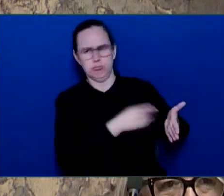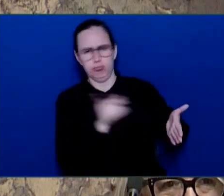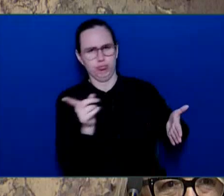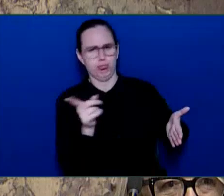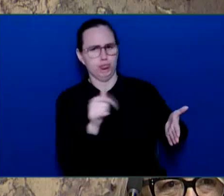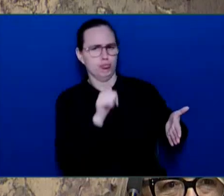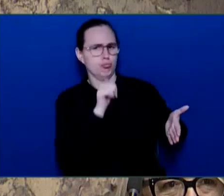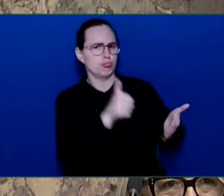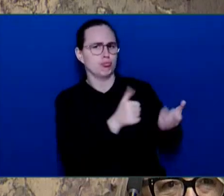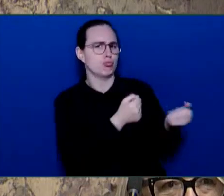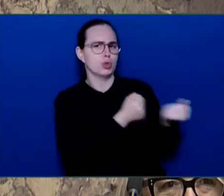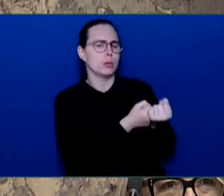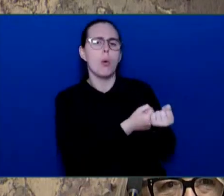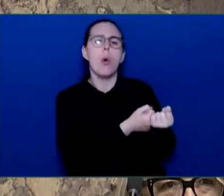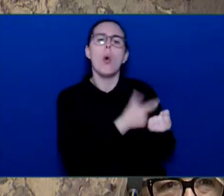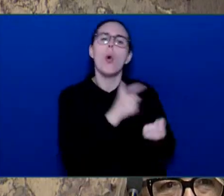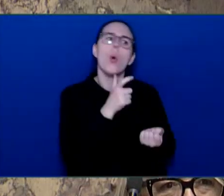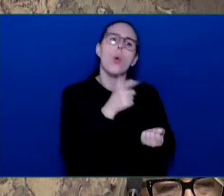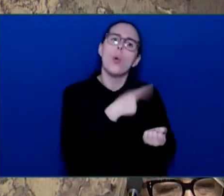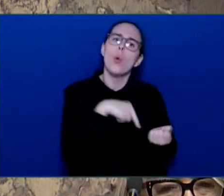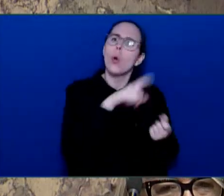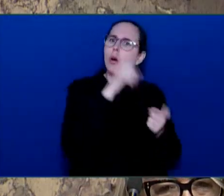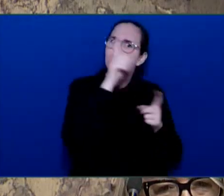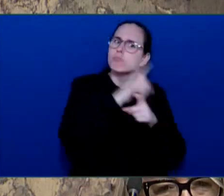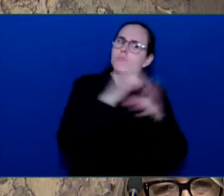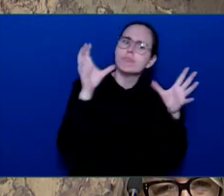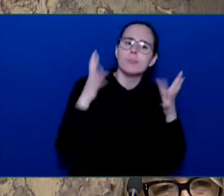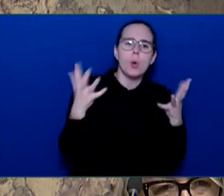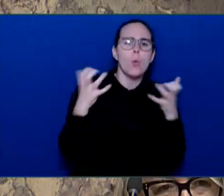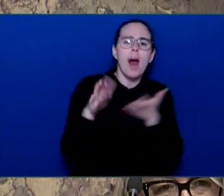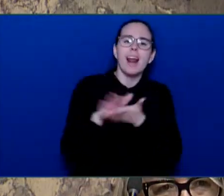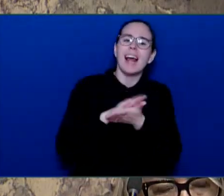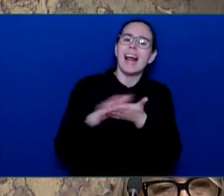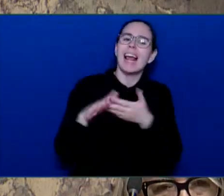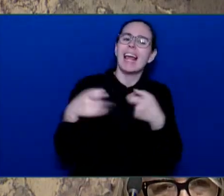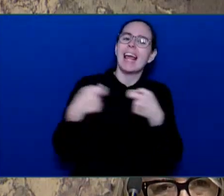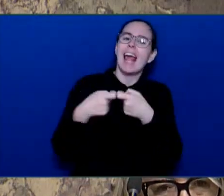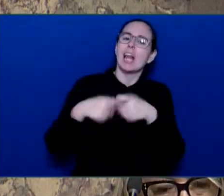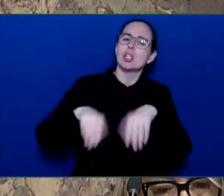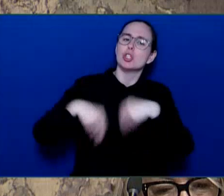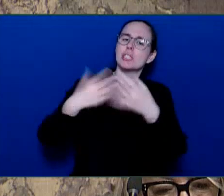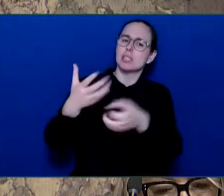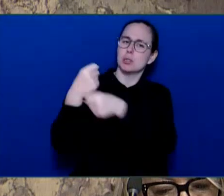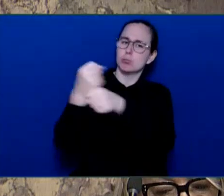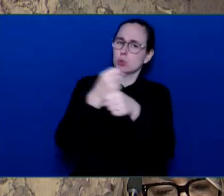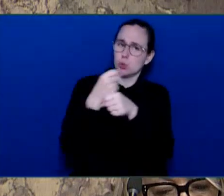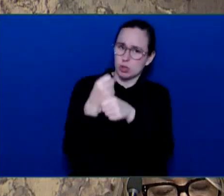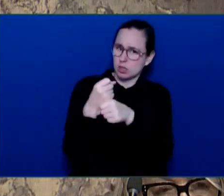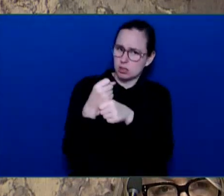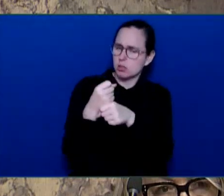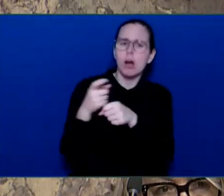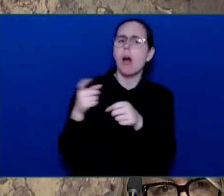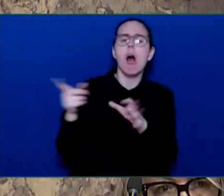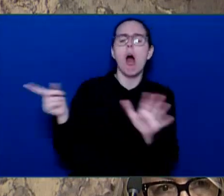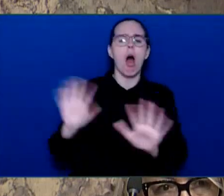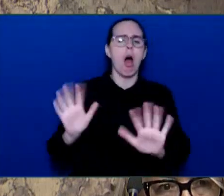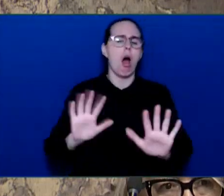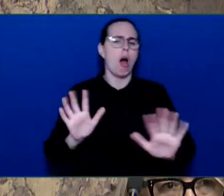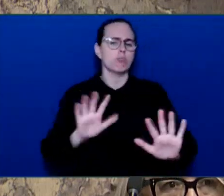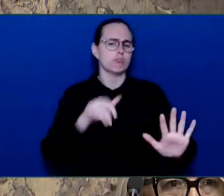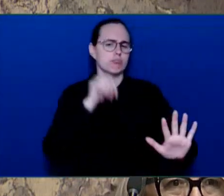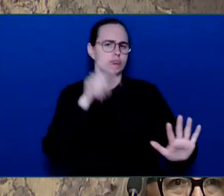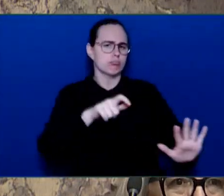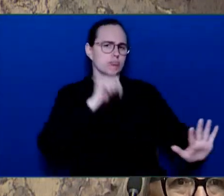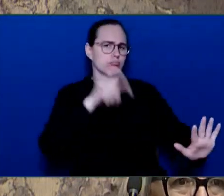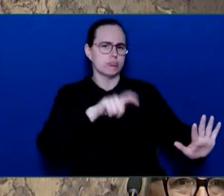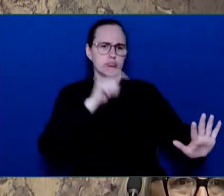power. Now they're trying to scoop them all back in again. It's absolutely shameful, Honourable Speaker. The NDP have left BC in this position with